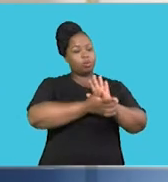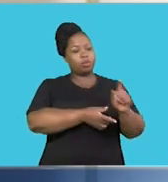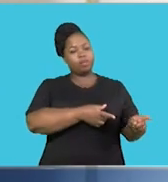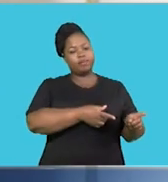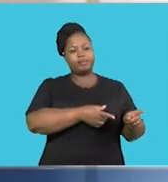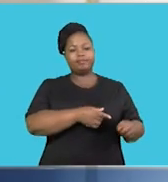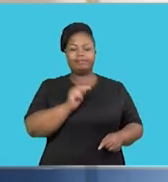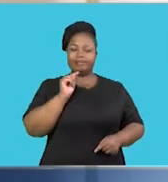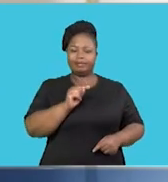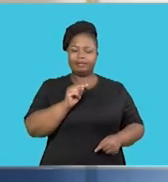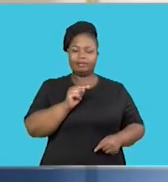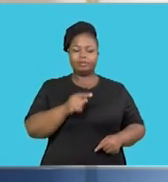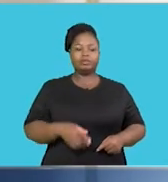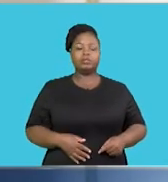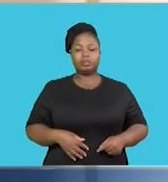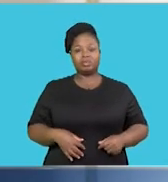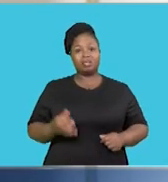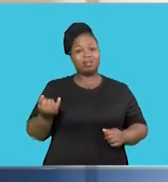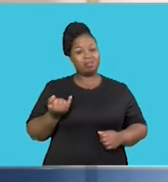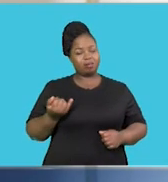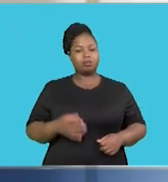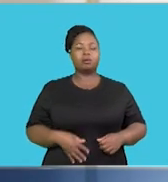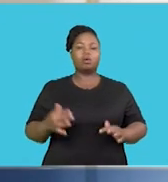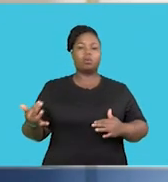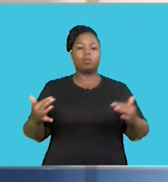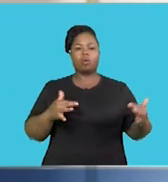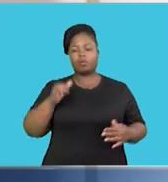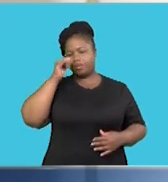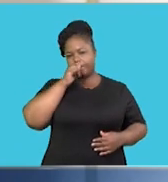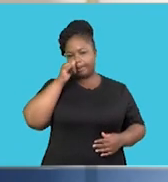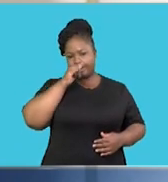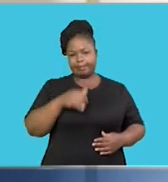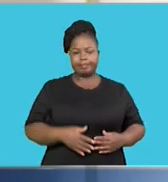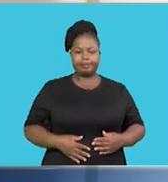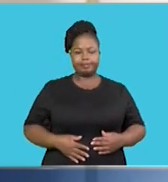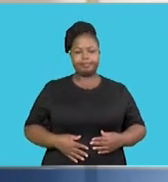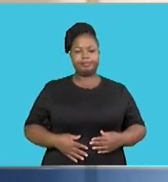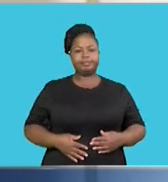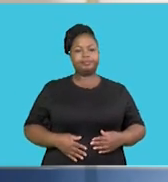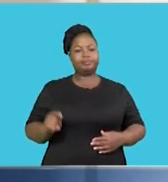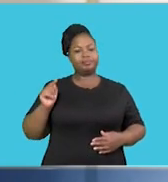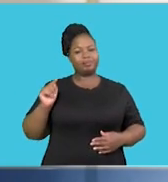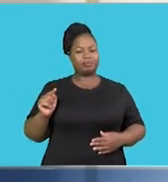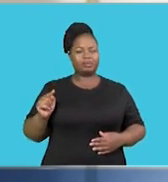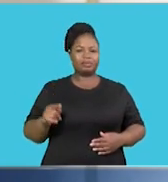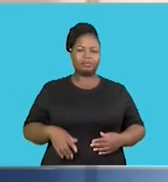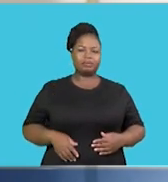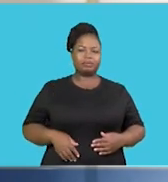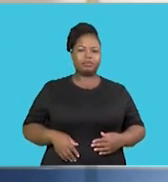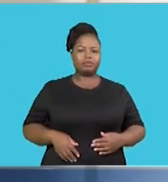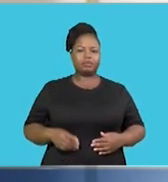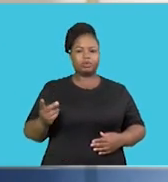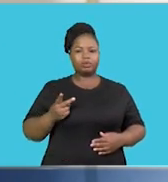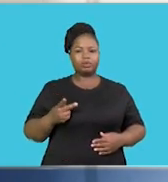can amount to a war crime. Any nation espousing this warped logic of,